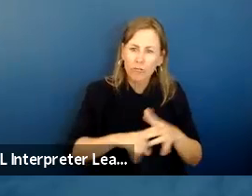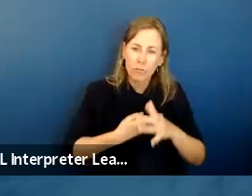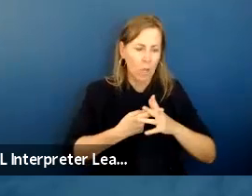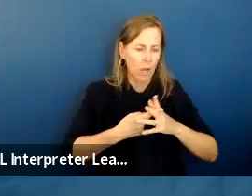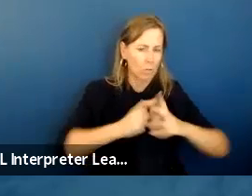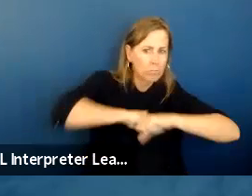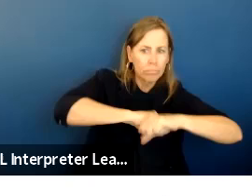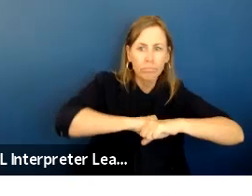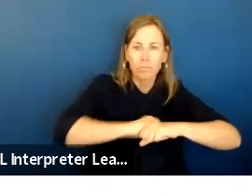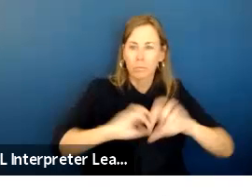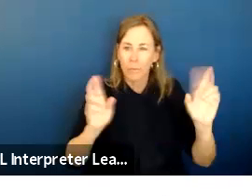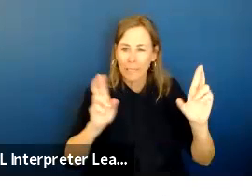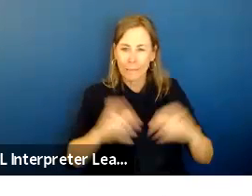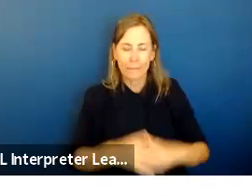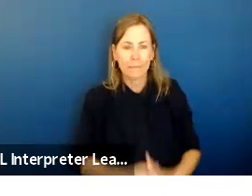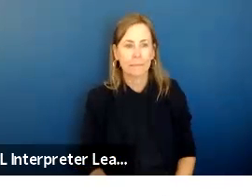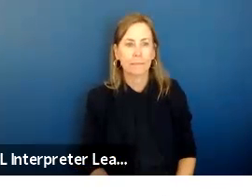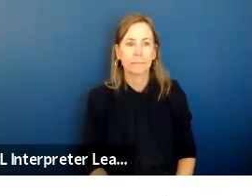Next slide, please.